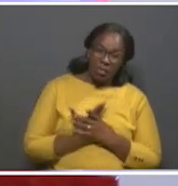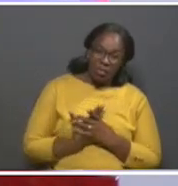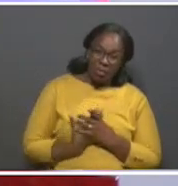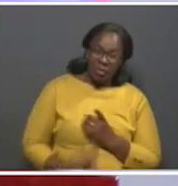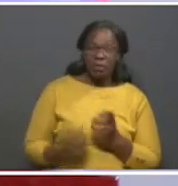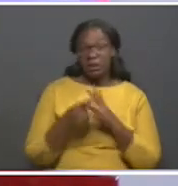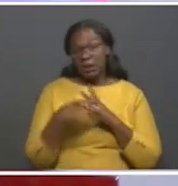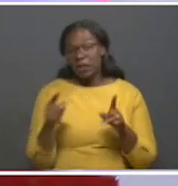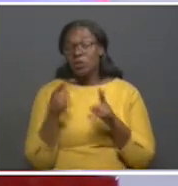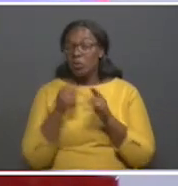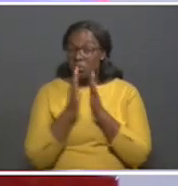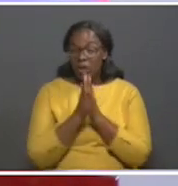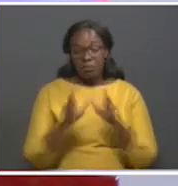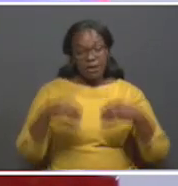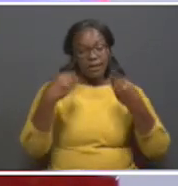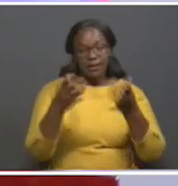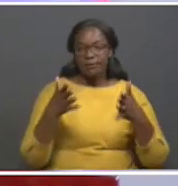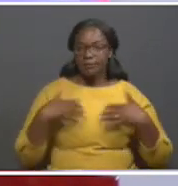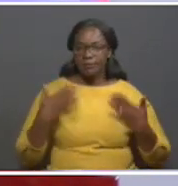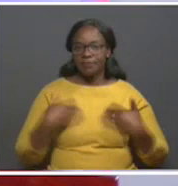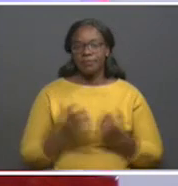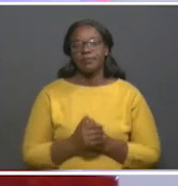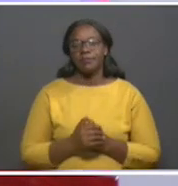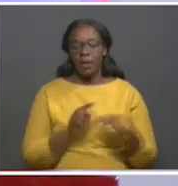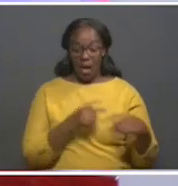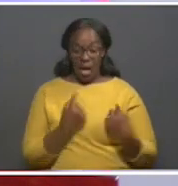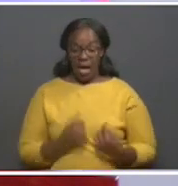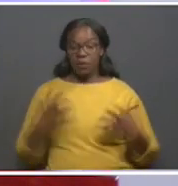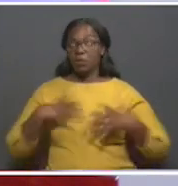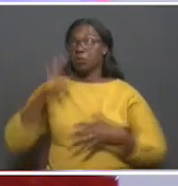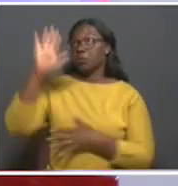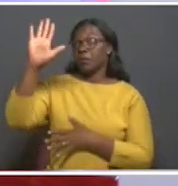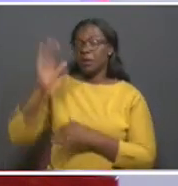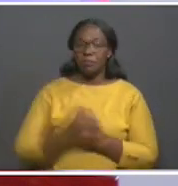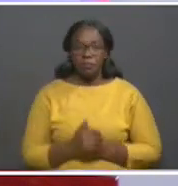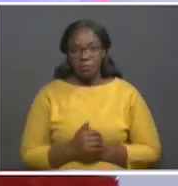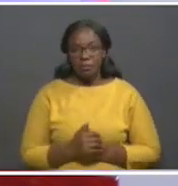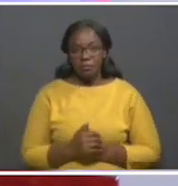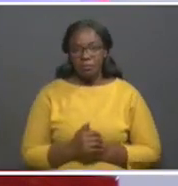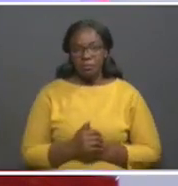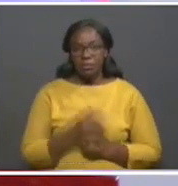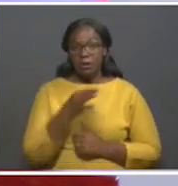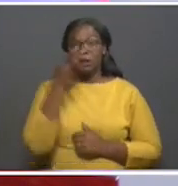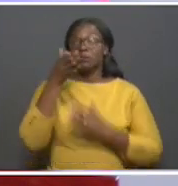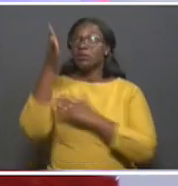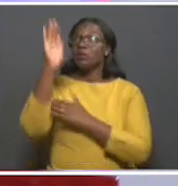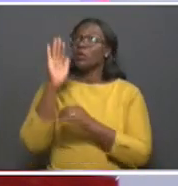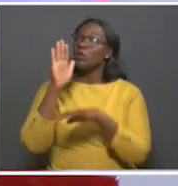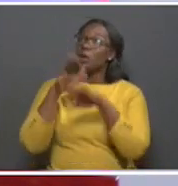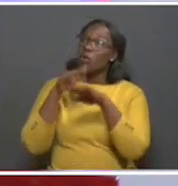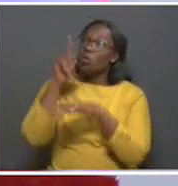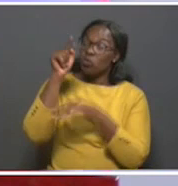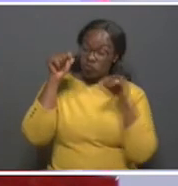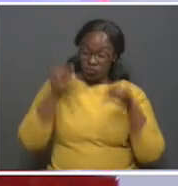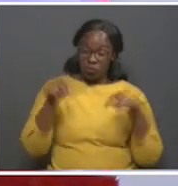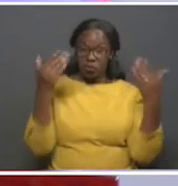we pray that there will be gladness in the hearts of your people. Spirit of God, we call on you